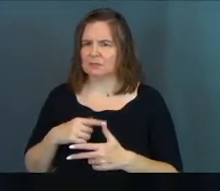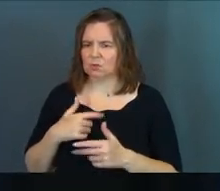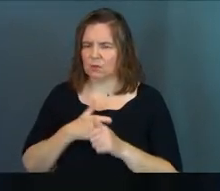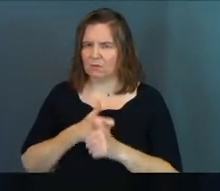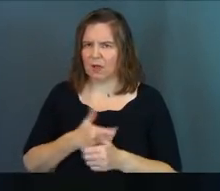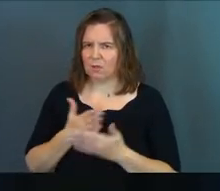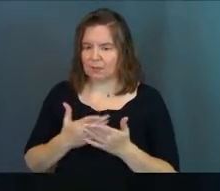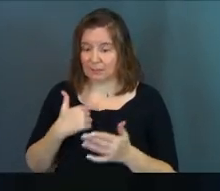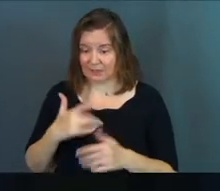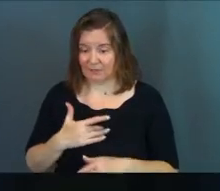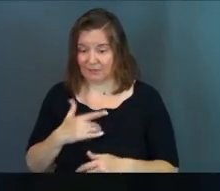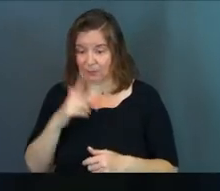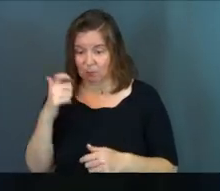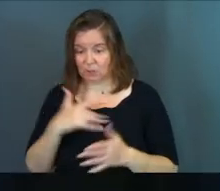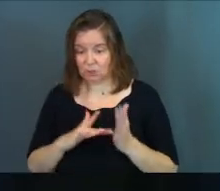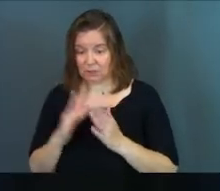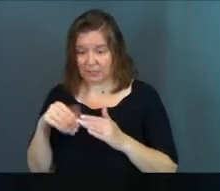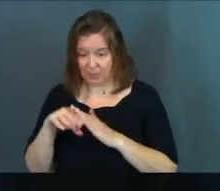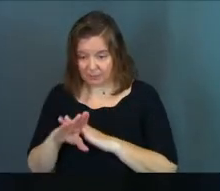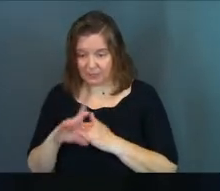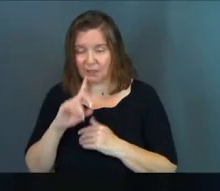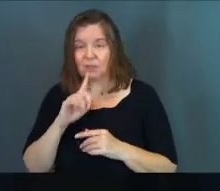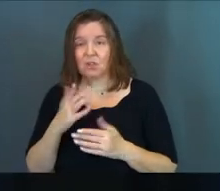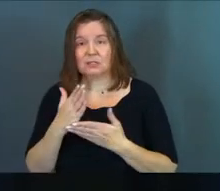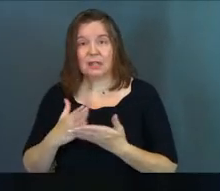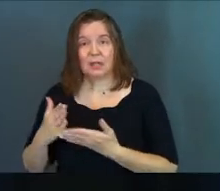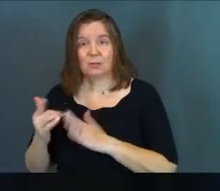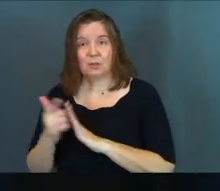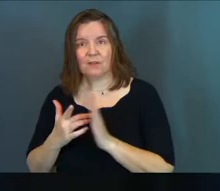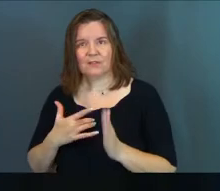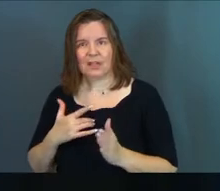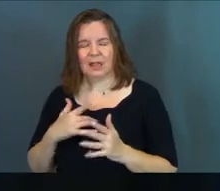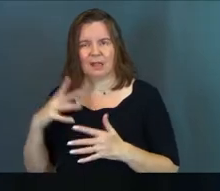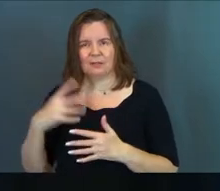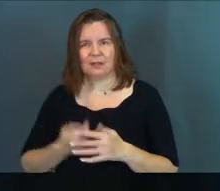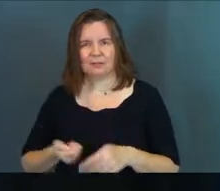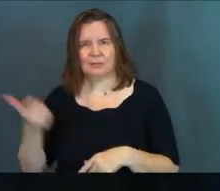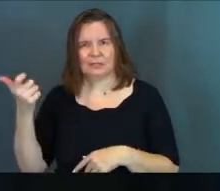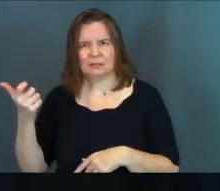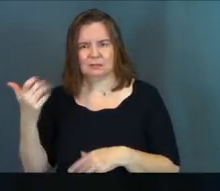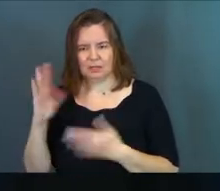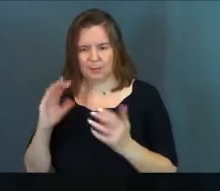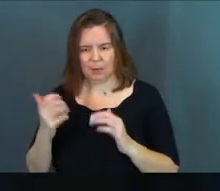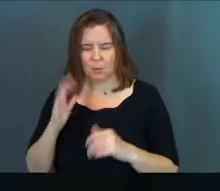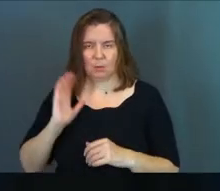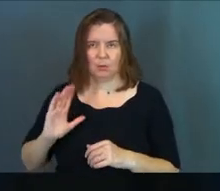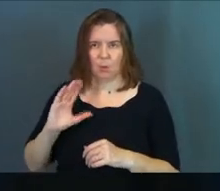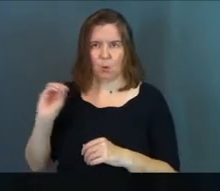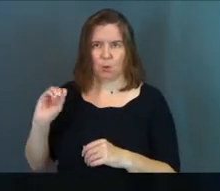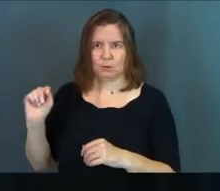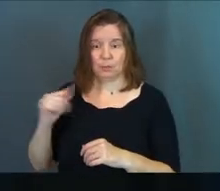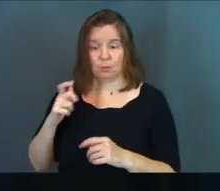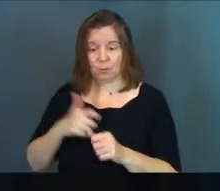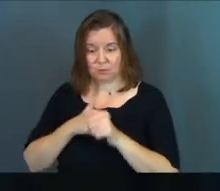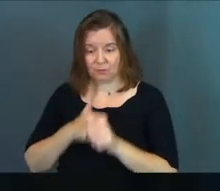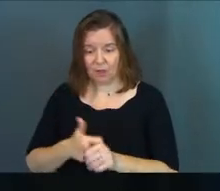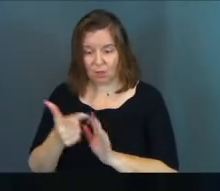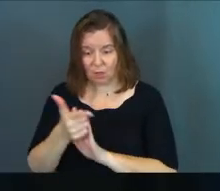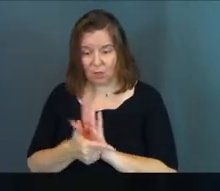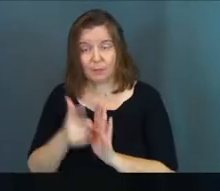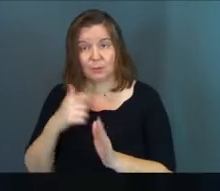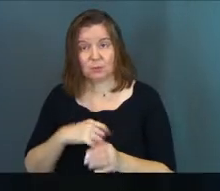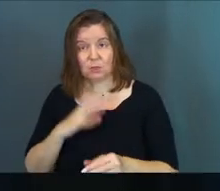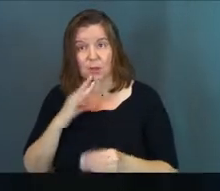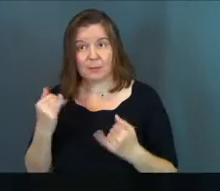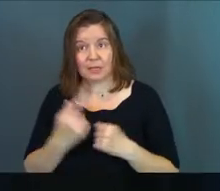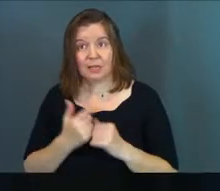some of these? Because that's kind of how it feels. Again, when Jesus comes in, there's aspects of the law that feel like they're missing compared to how they were in the Old Testament. And if we're supposed to follow the law, because